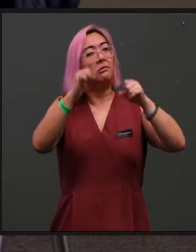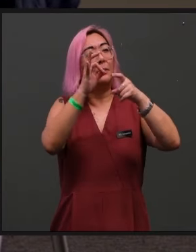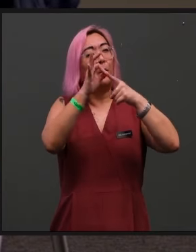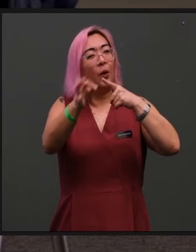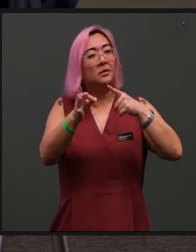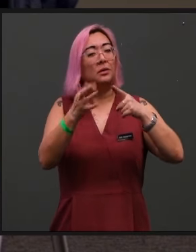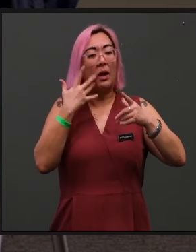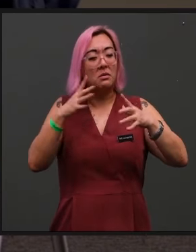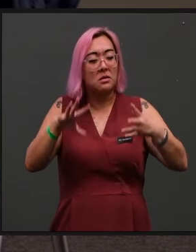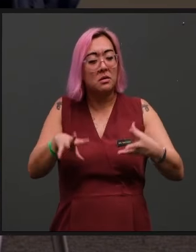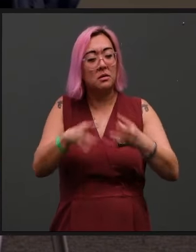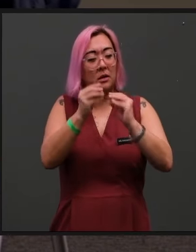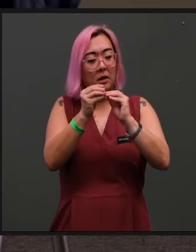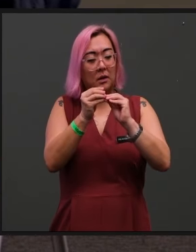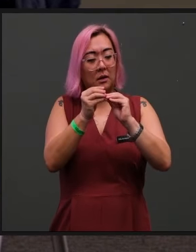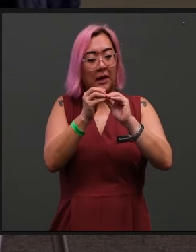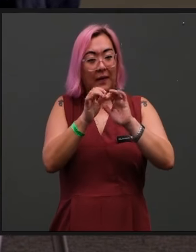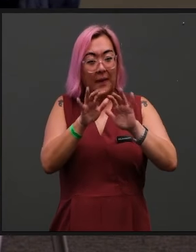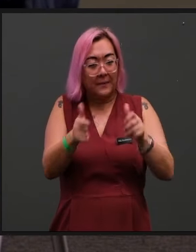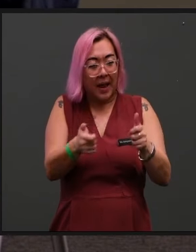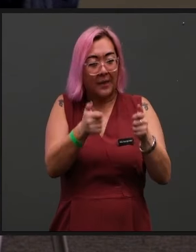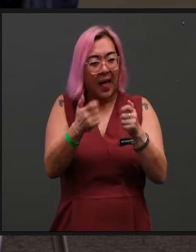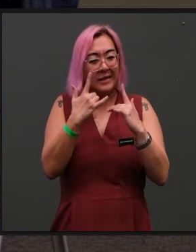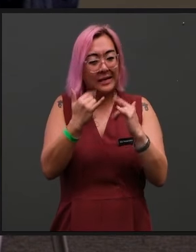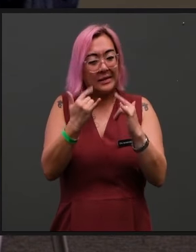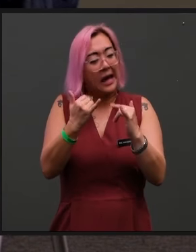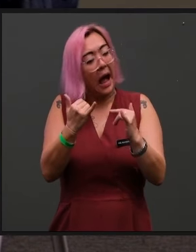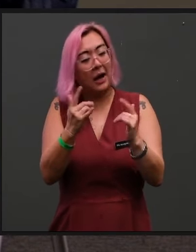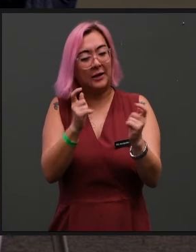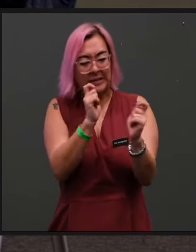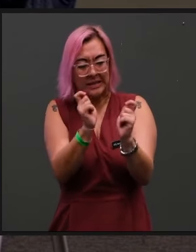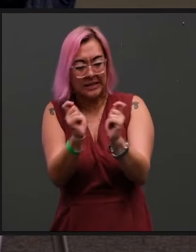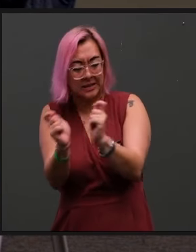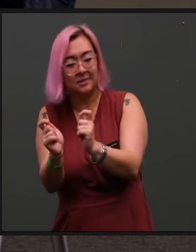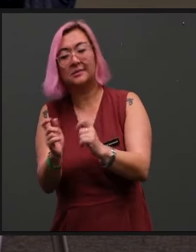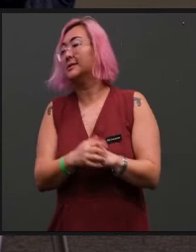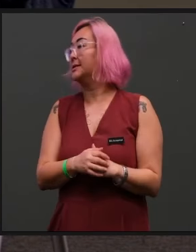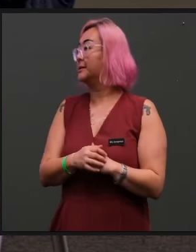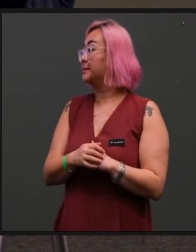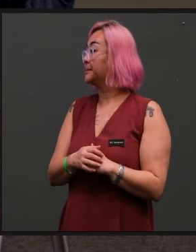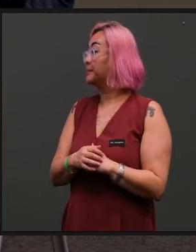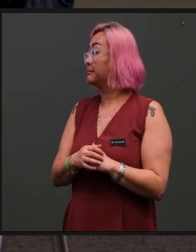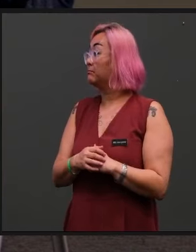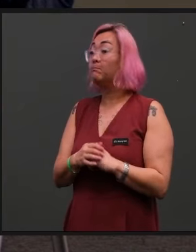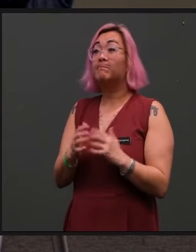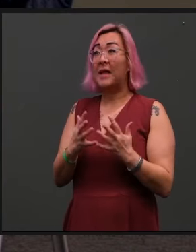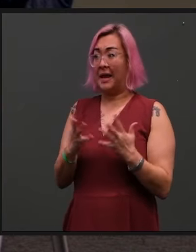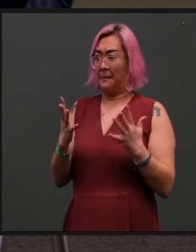puzzles. And were there any major challenges or anything like that you